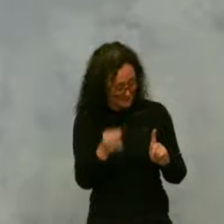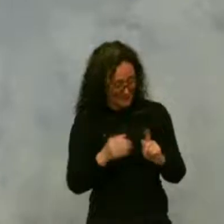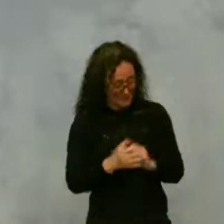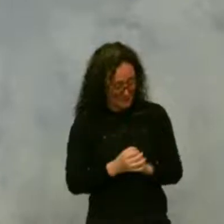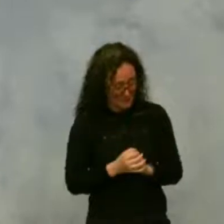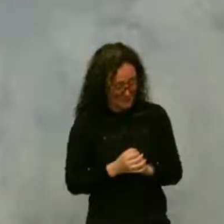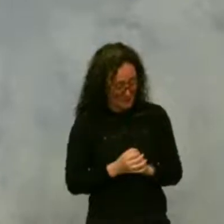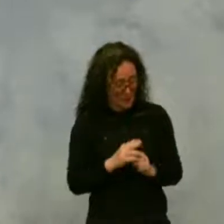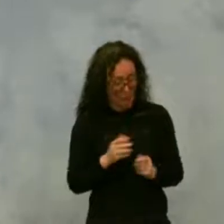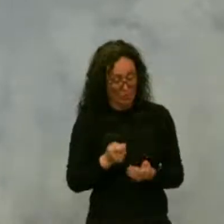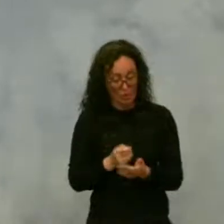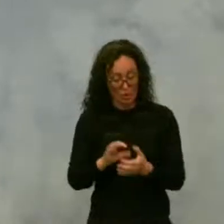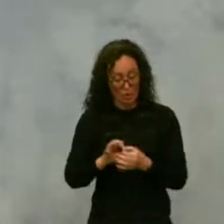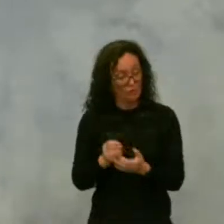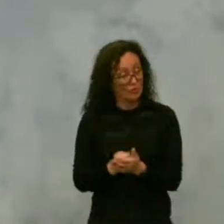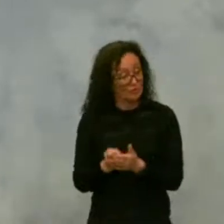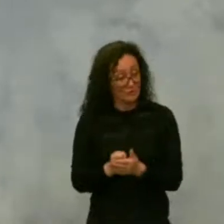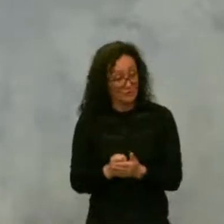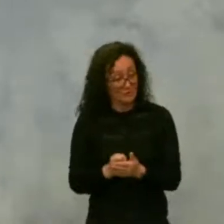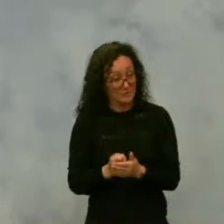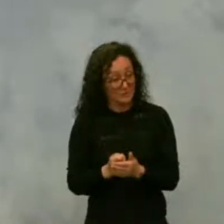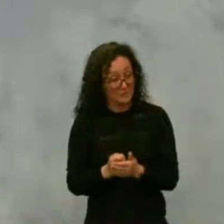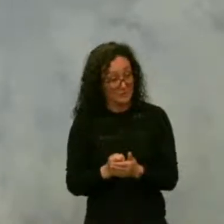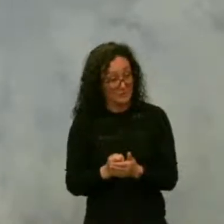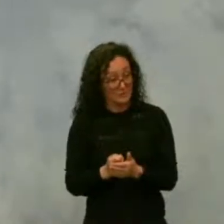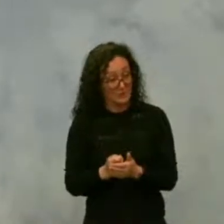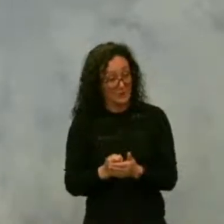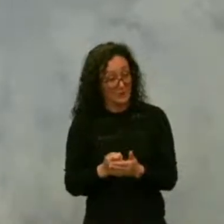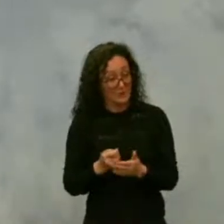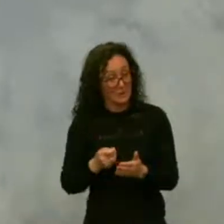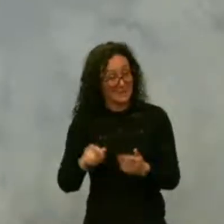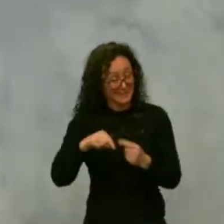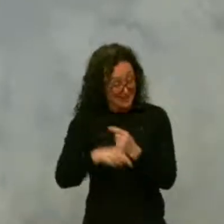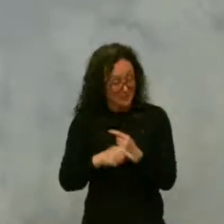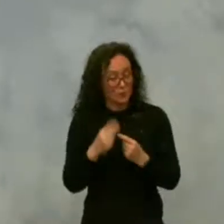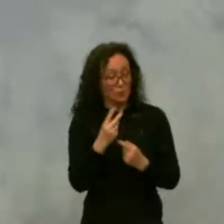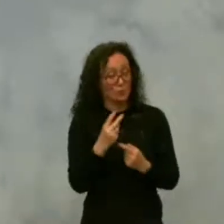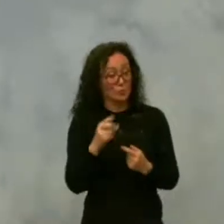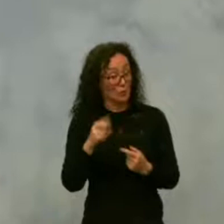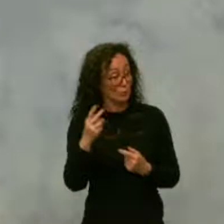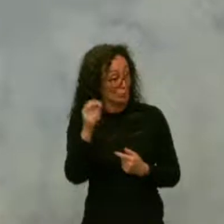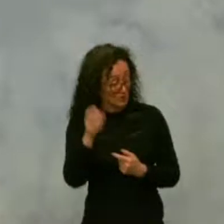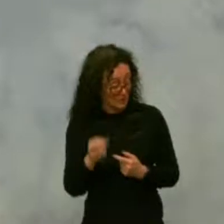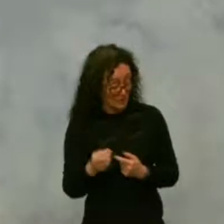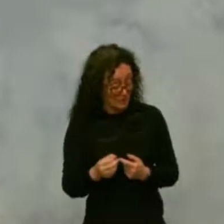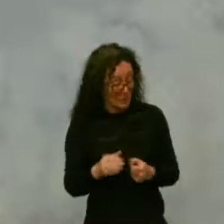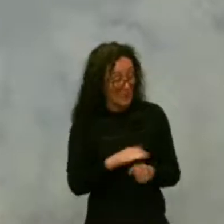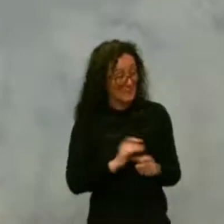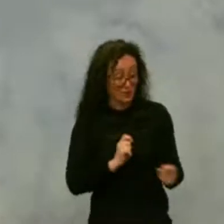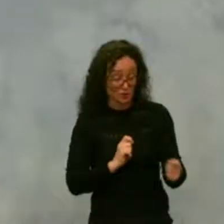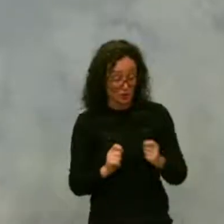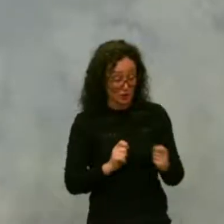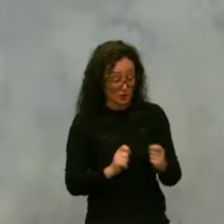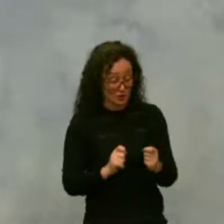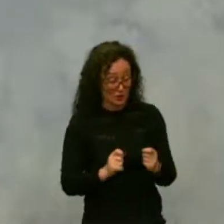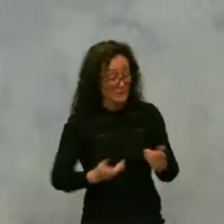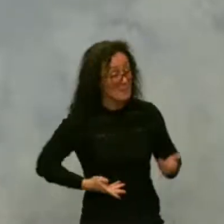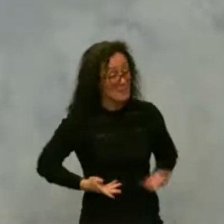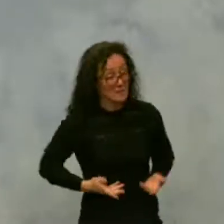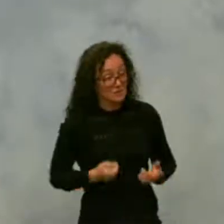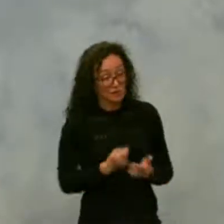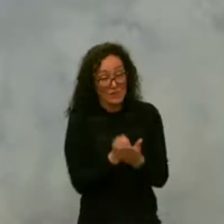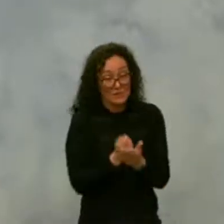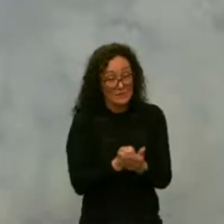2.4%, and sundry debt by 0.2%. There's no change to position in respect of the business rates